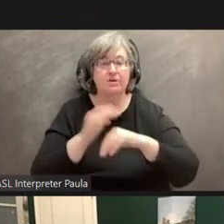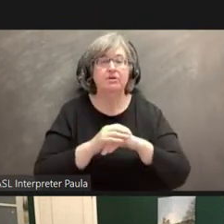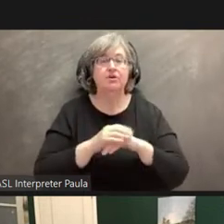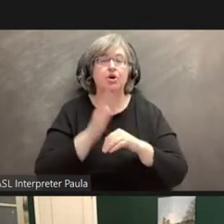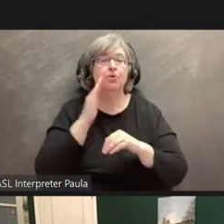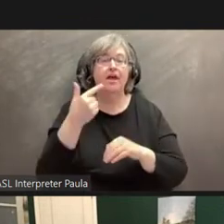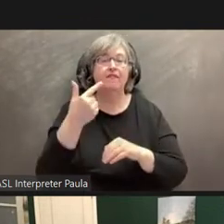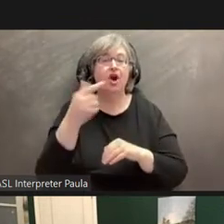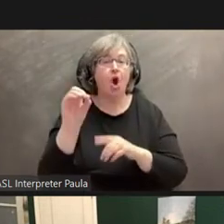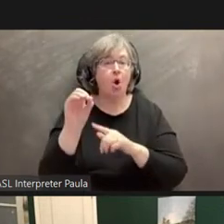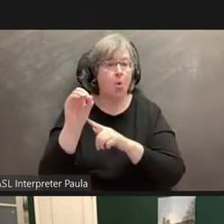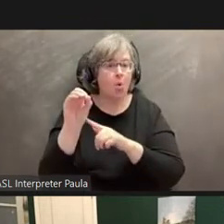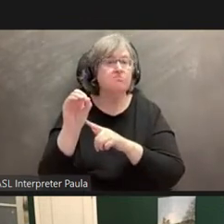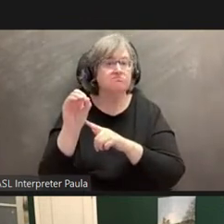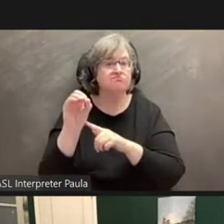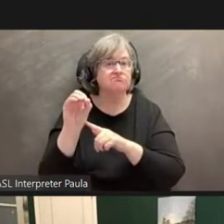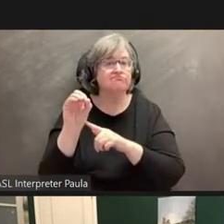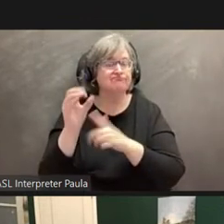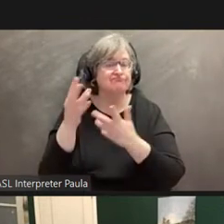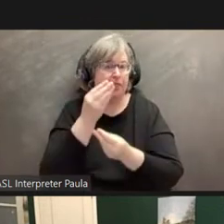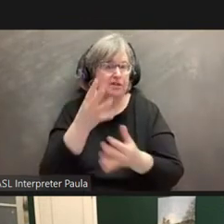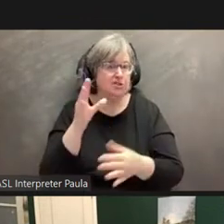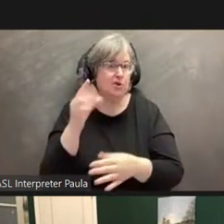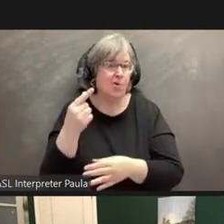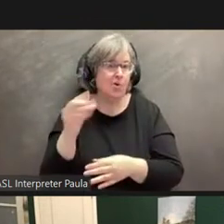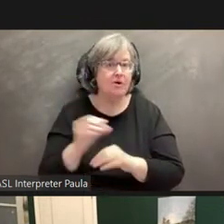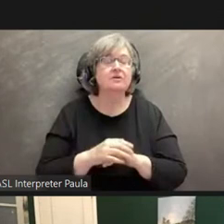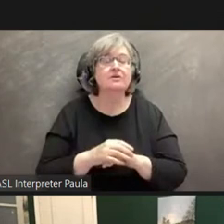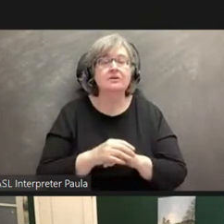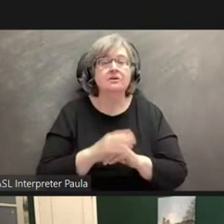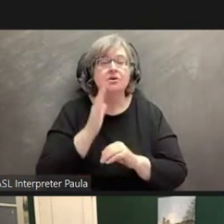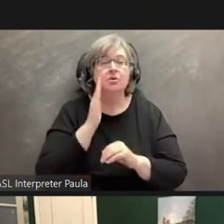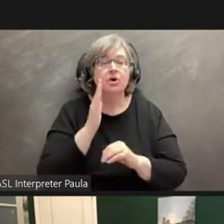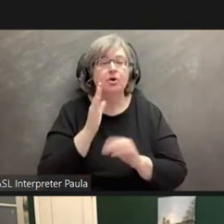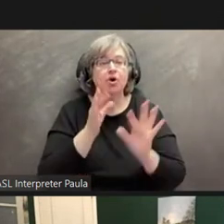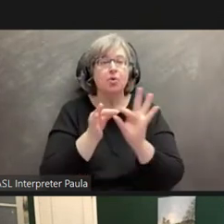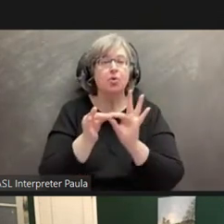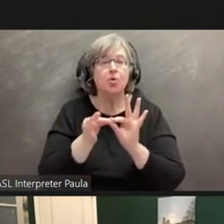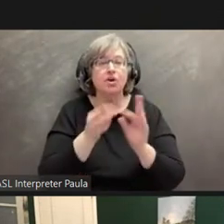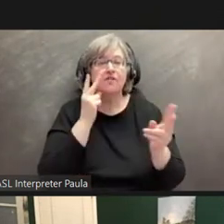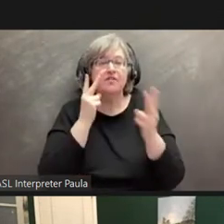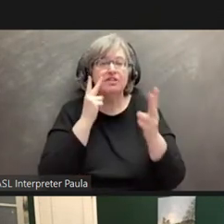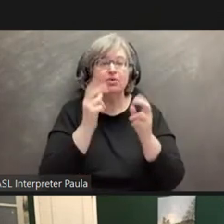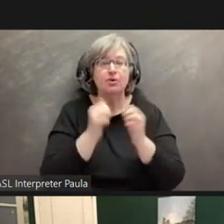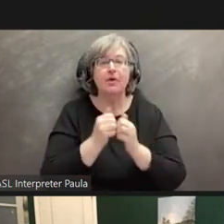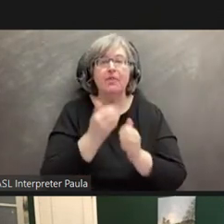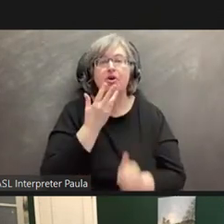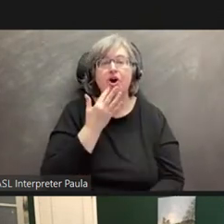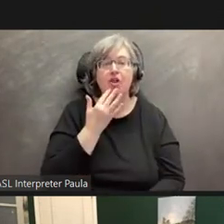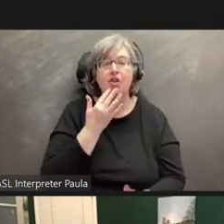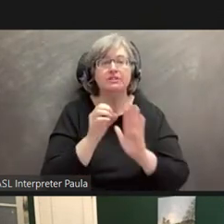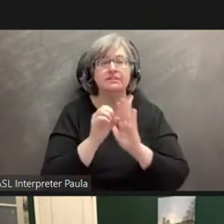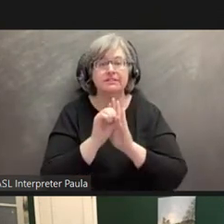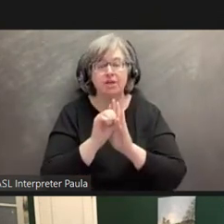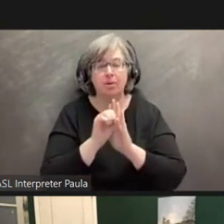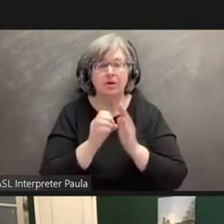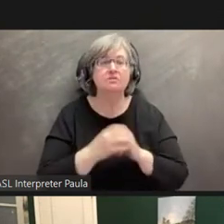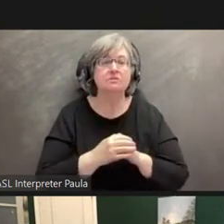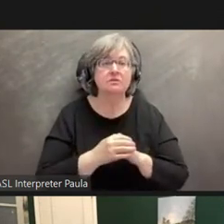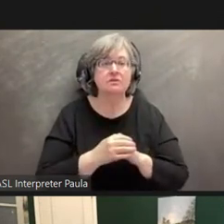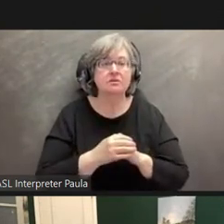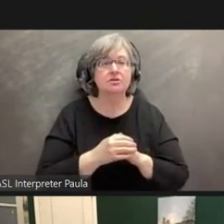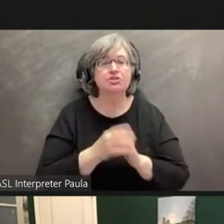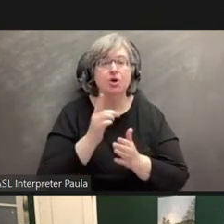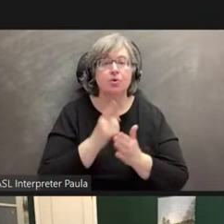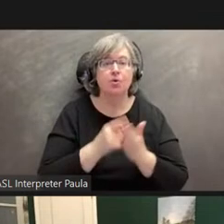signal. So we're going to coordinate it visually with colors and symbols. So it mimics what people